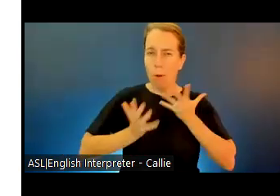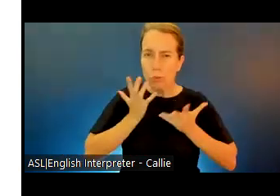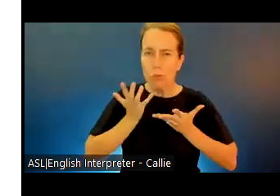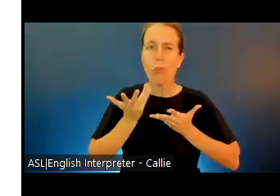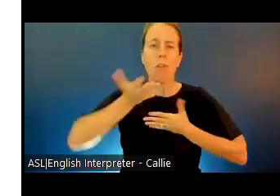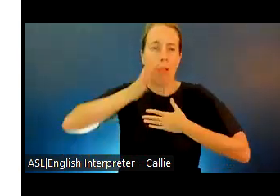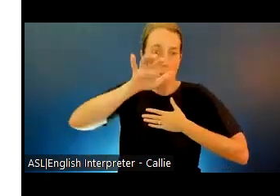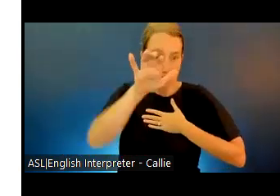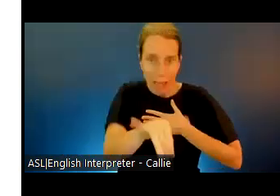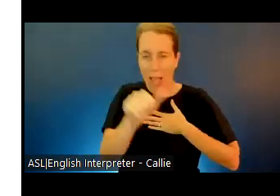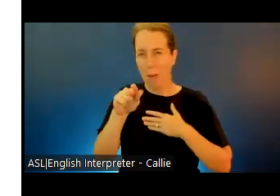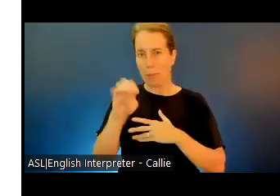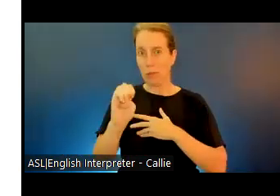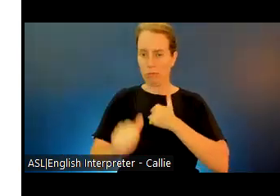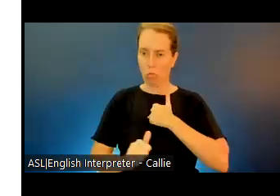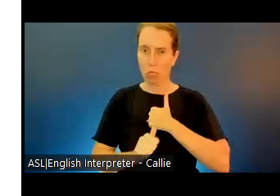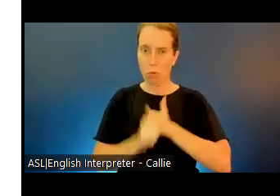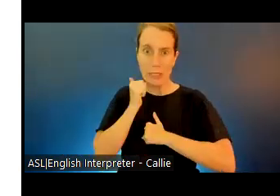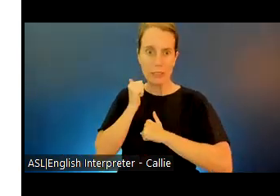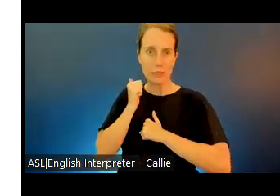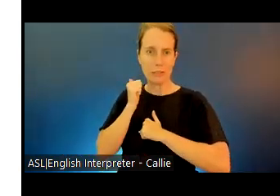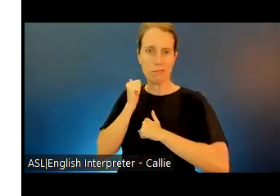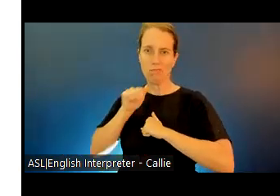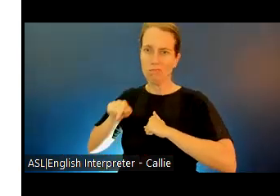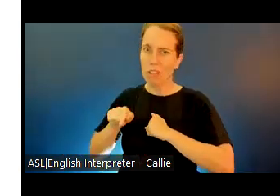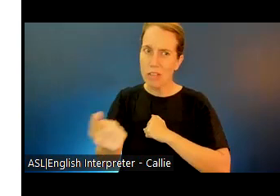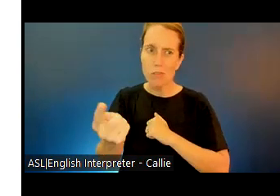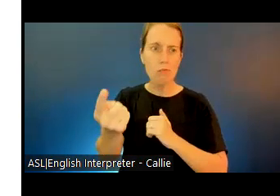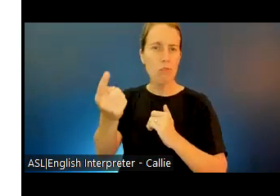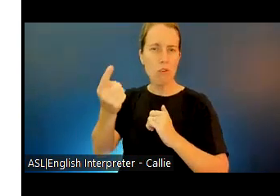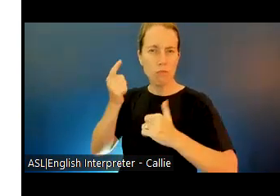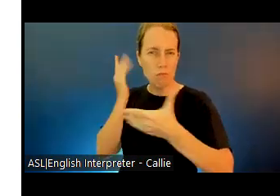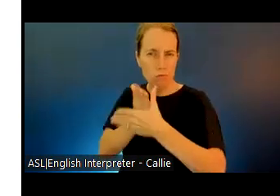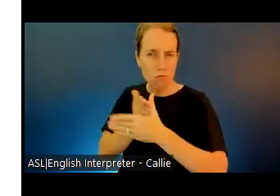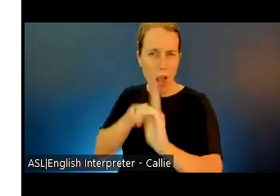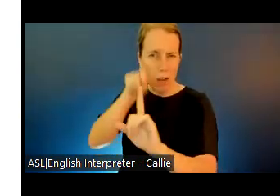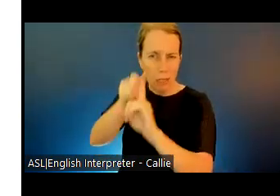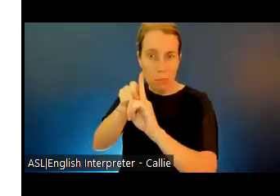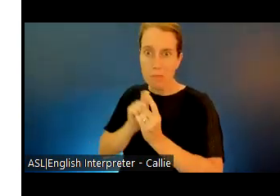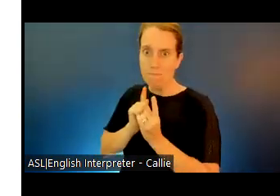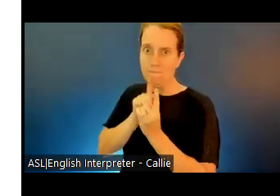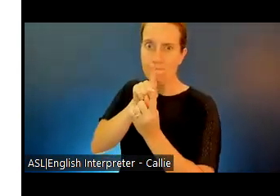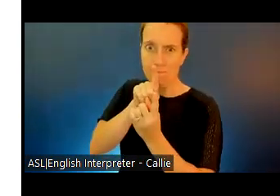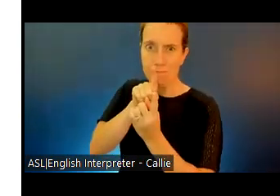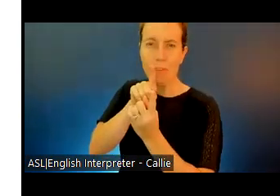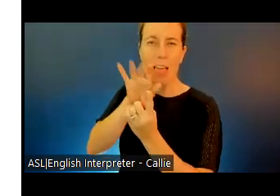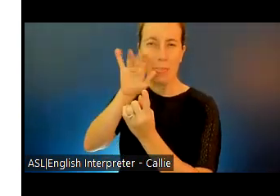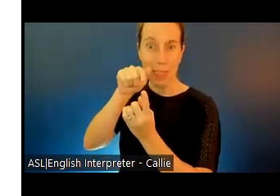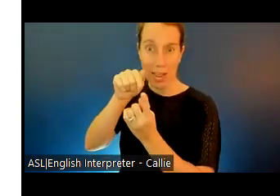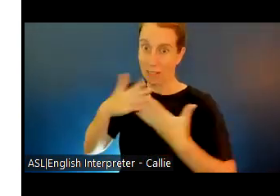could be verbal or nonverbal. I've seen situations where just a person's body language scares an individual, and that